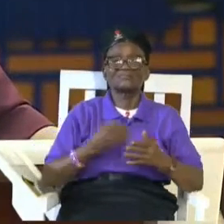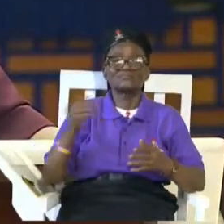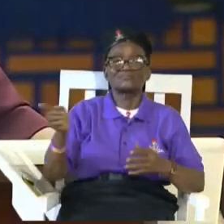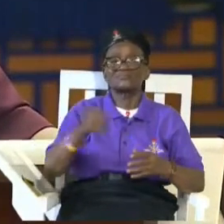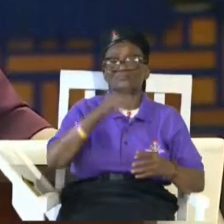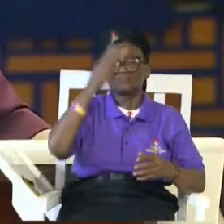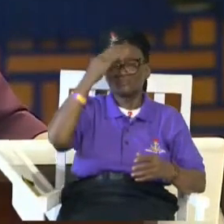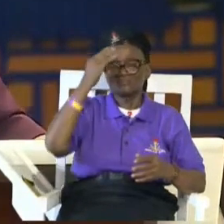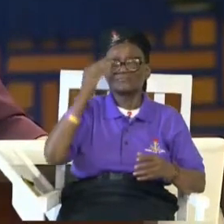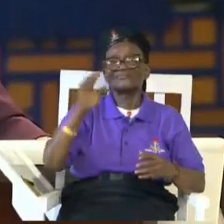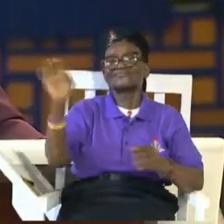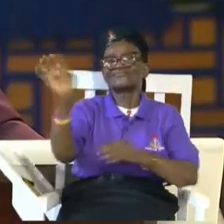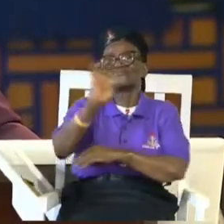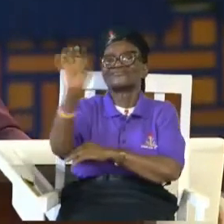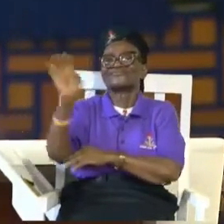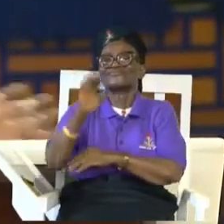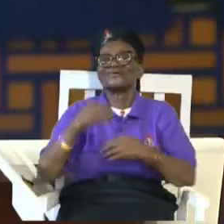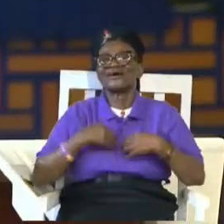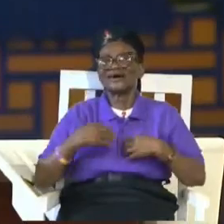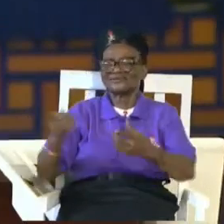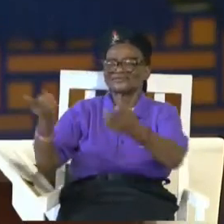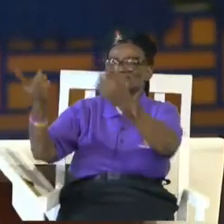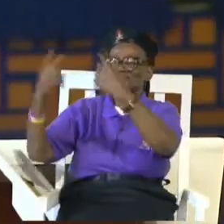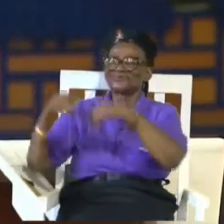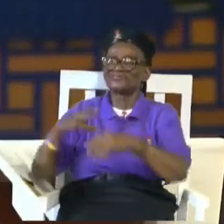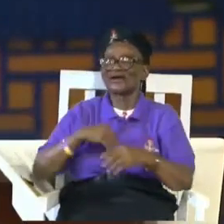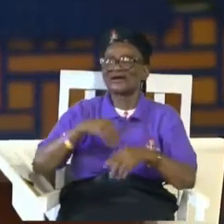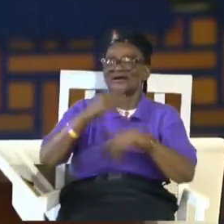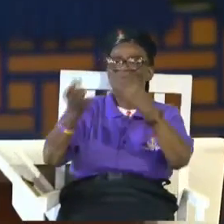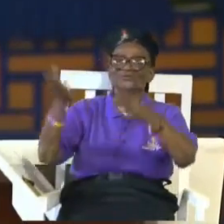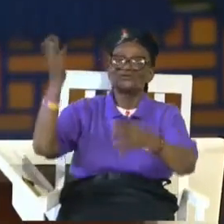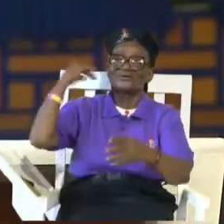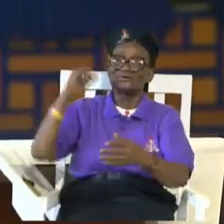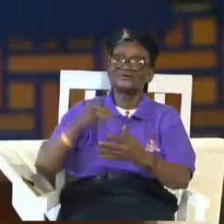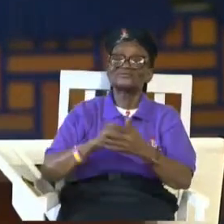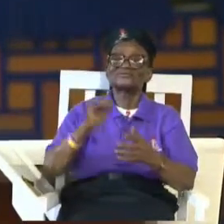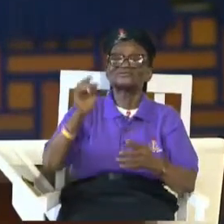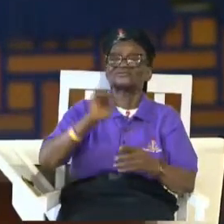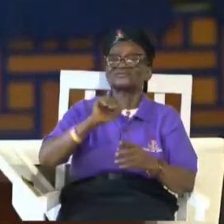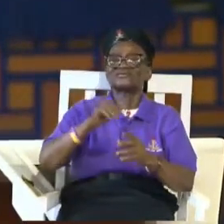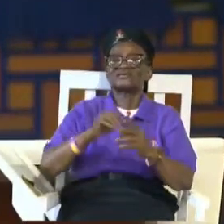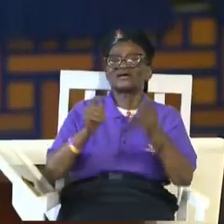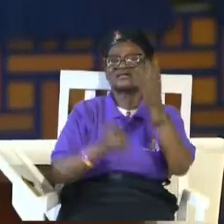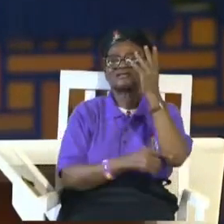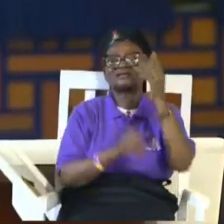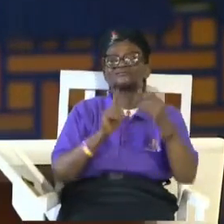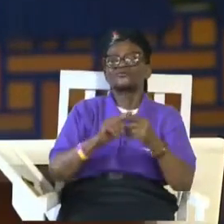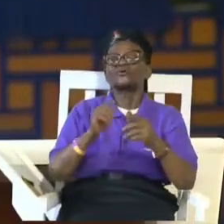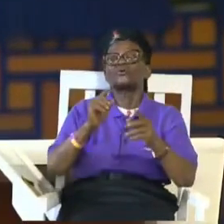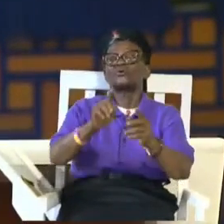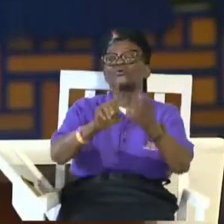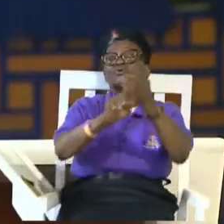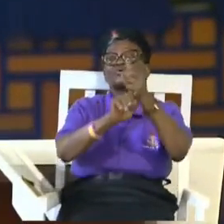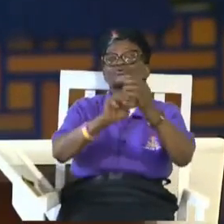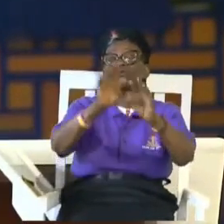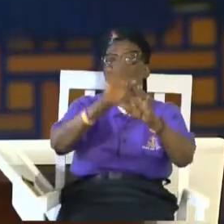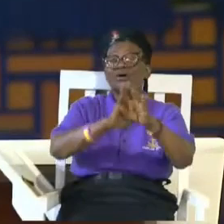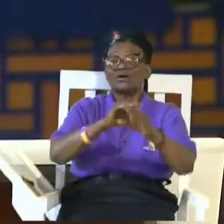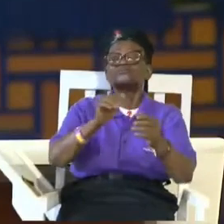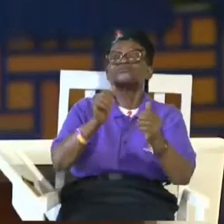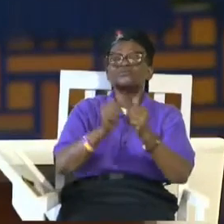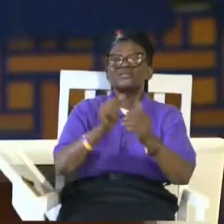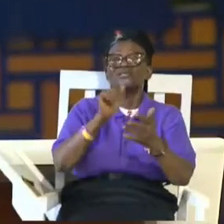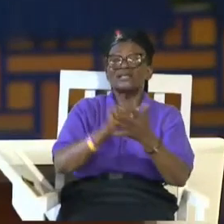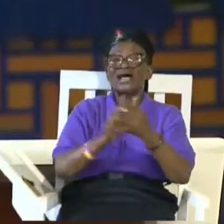Christmas has come and gone. It is in an attempt to hold on to that one day that they say, hey, December